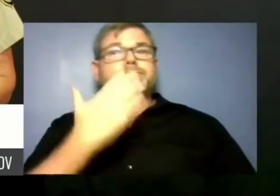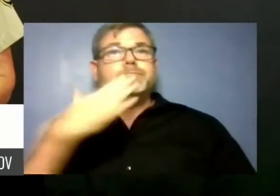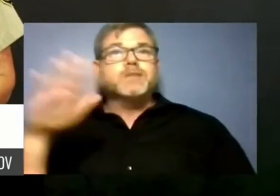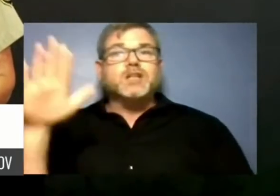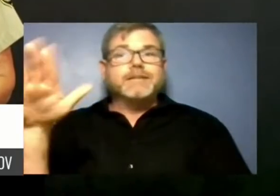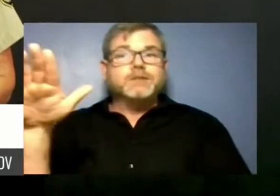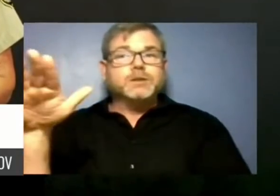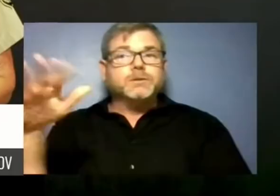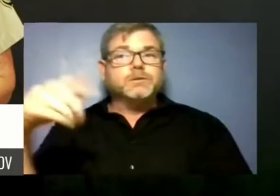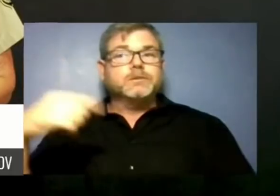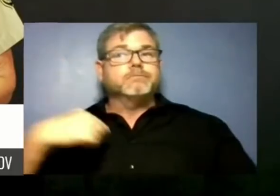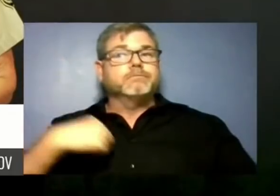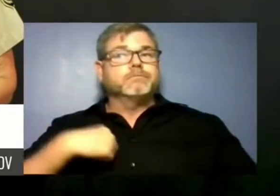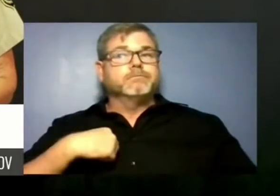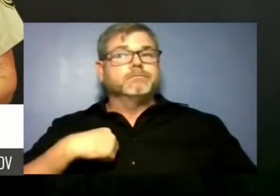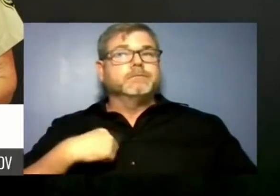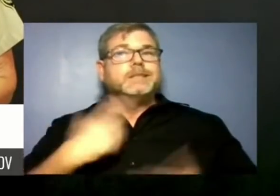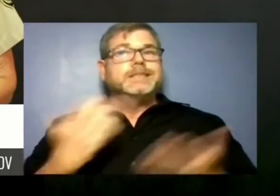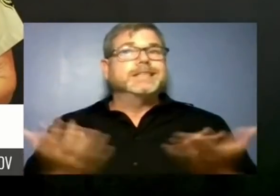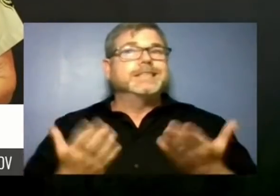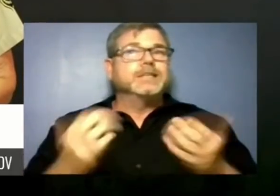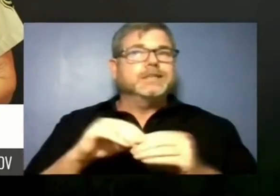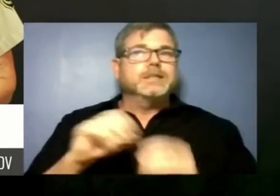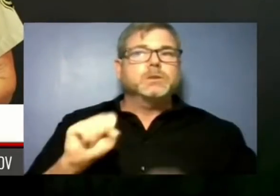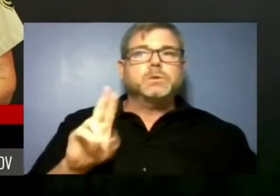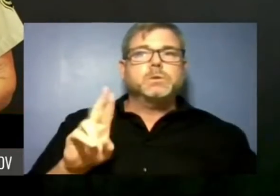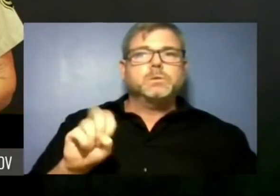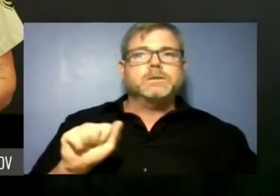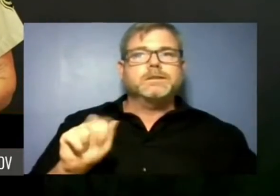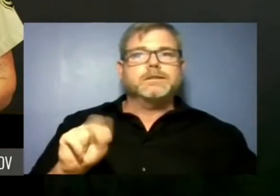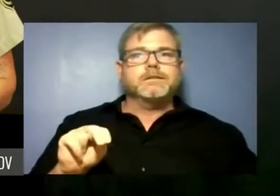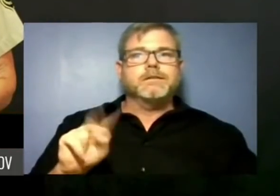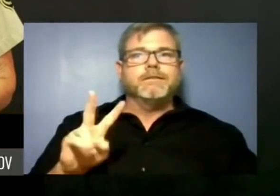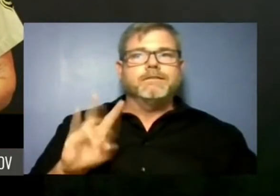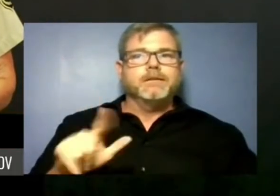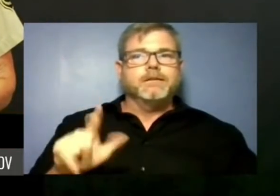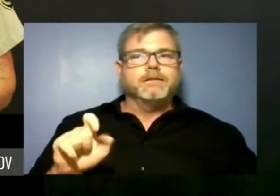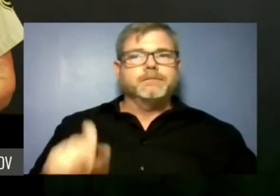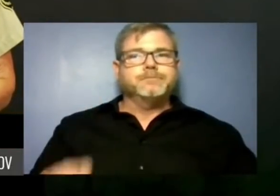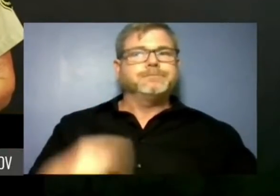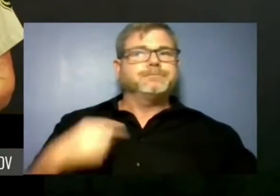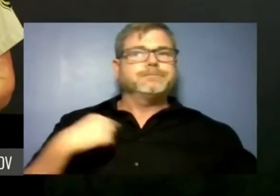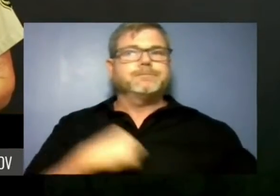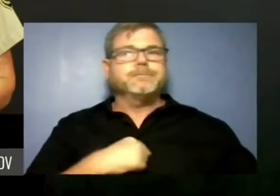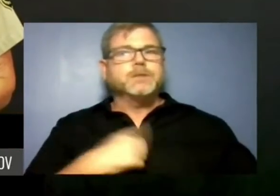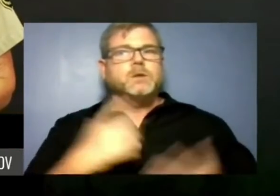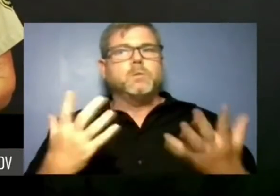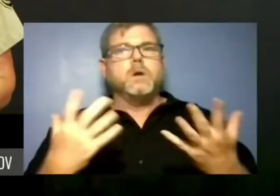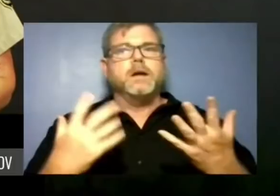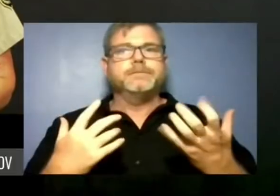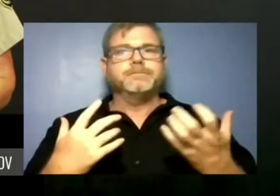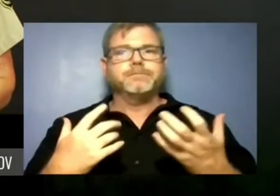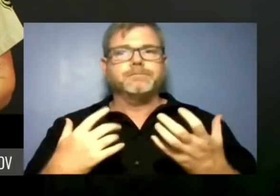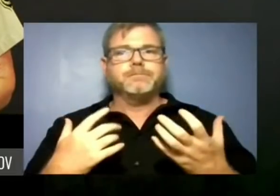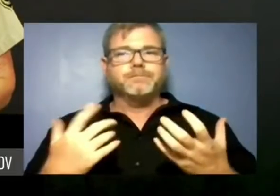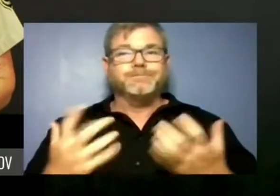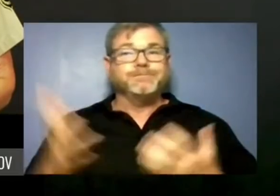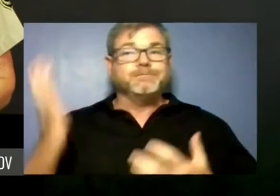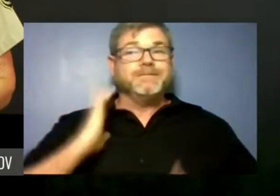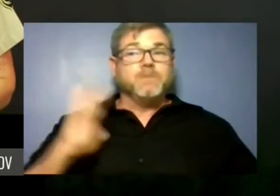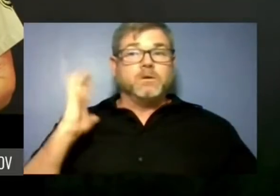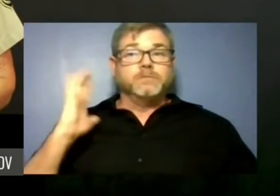while since I've been with you. We wanted to spend a little bit more time in previous sessions just talking more about